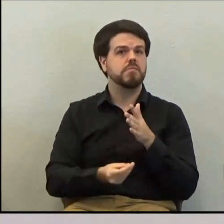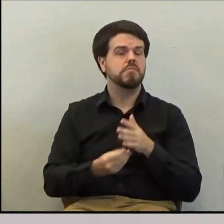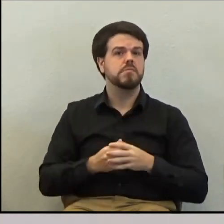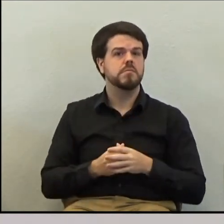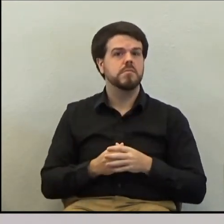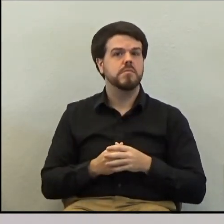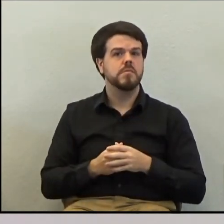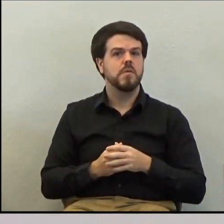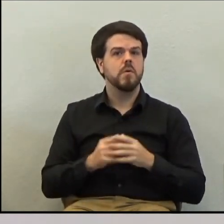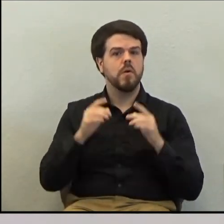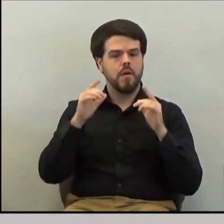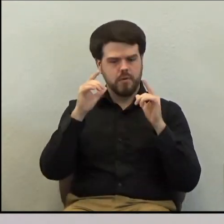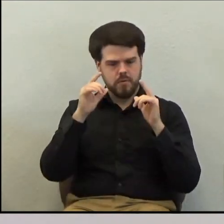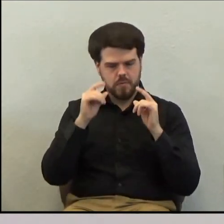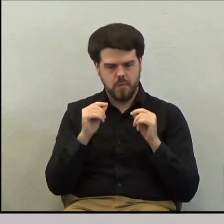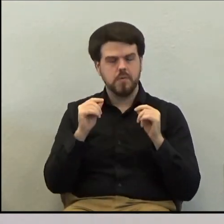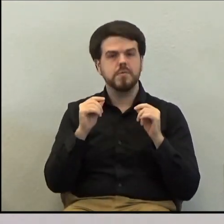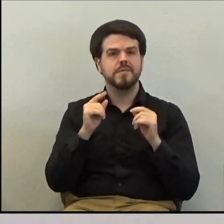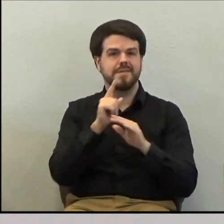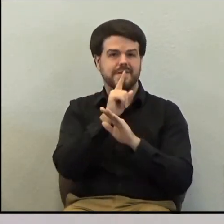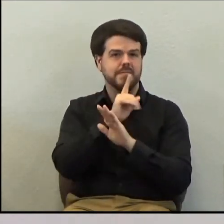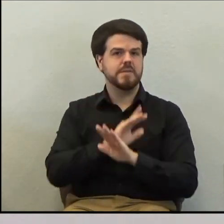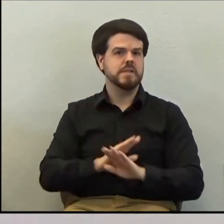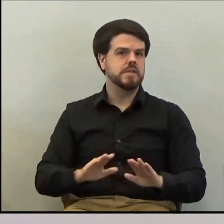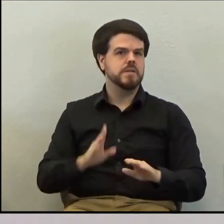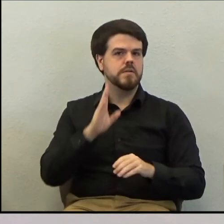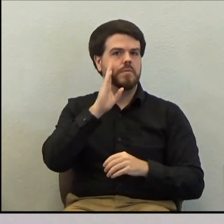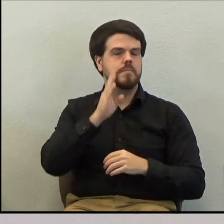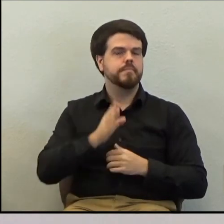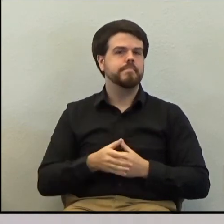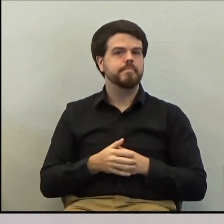we will close our eyes in peace.